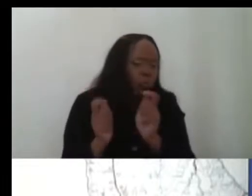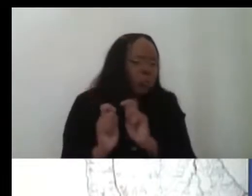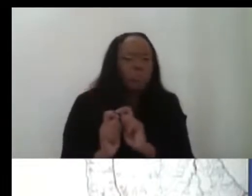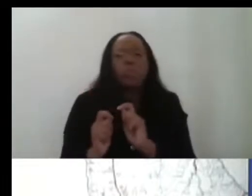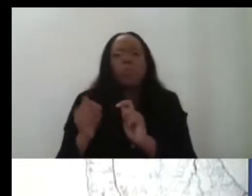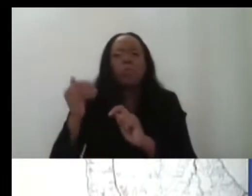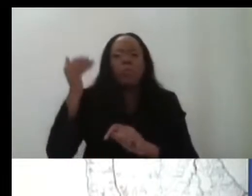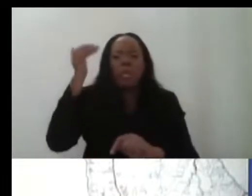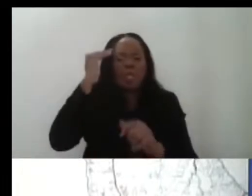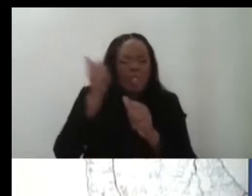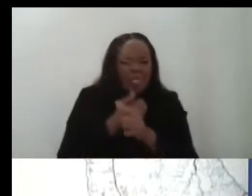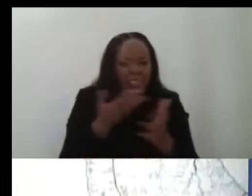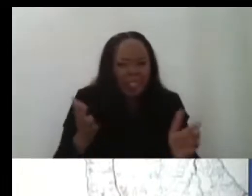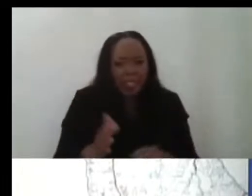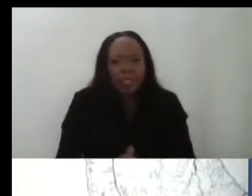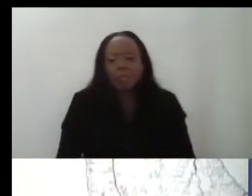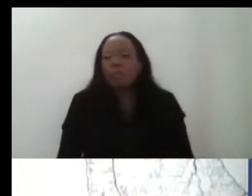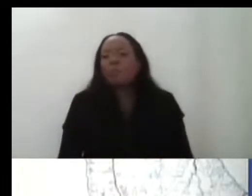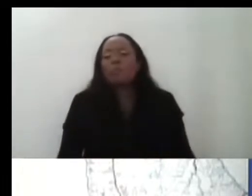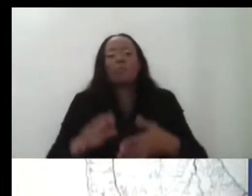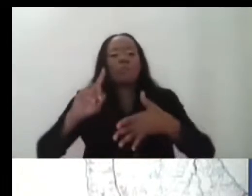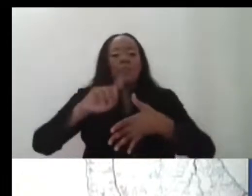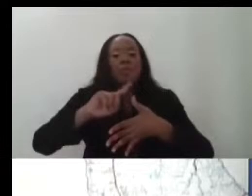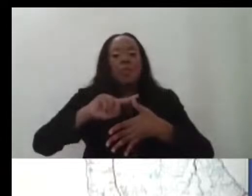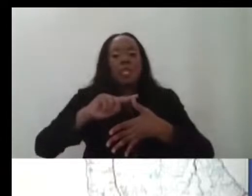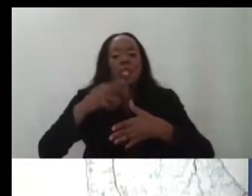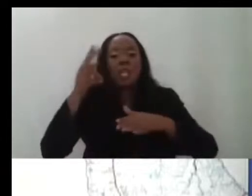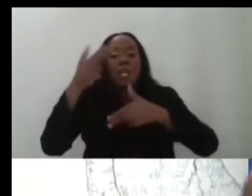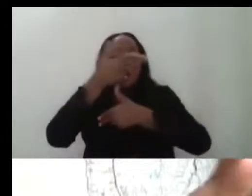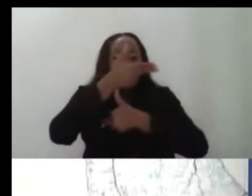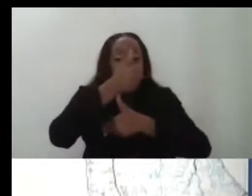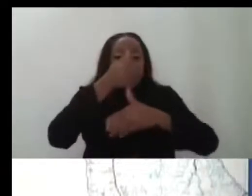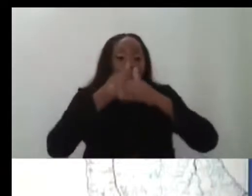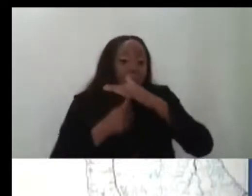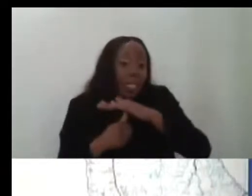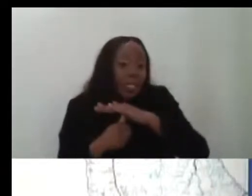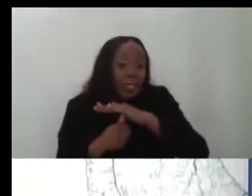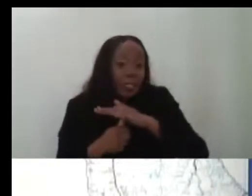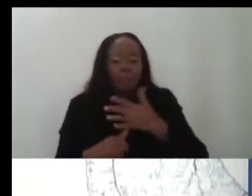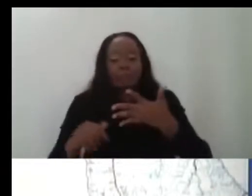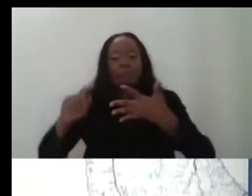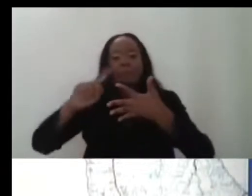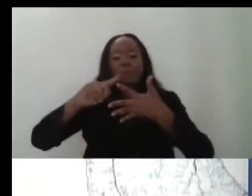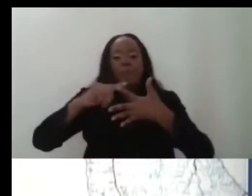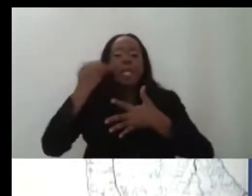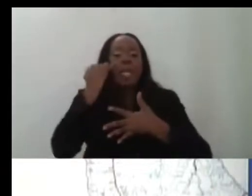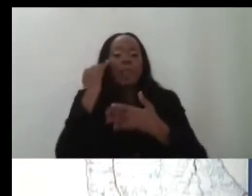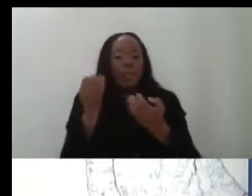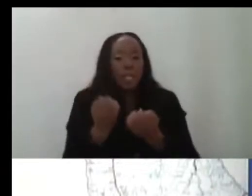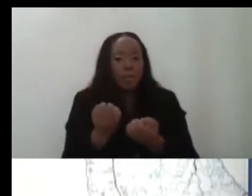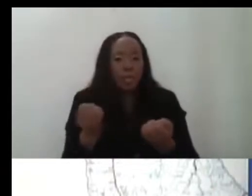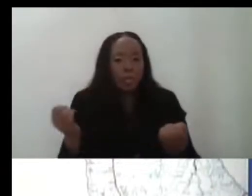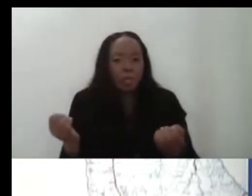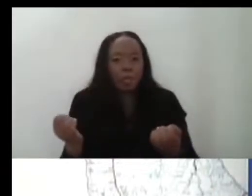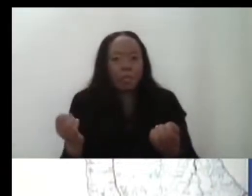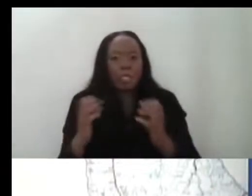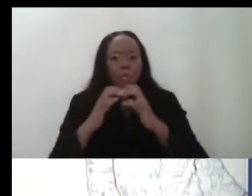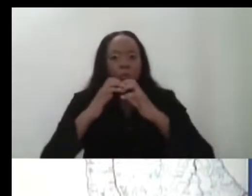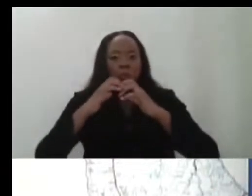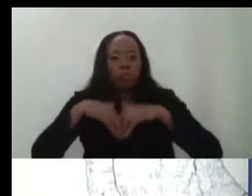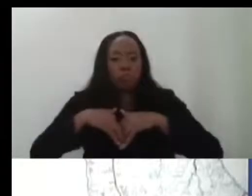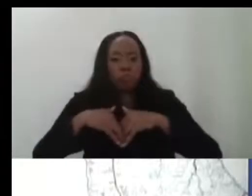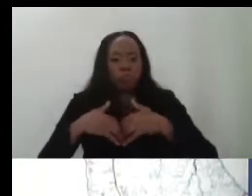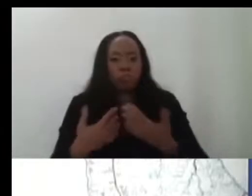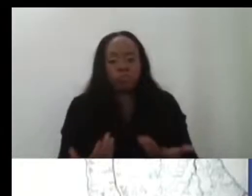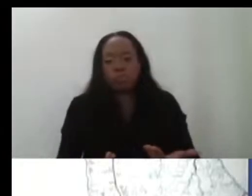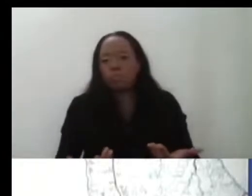right? We have to know about the shelters. We need to know if equipment is down, that the list that we got a month ago, if we can still rely